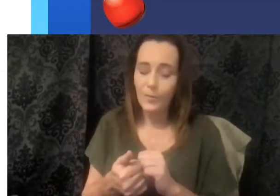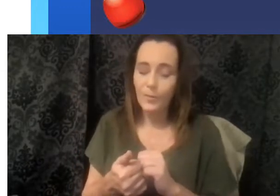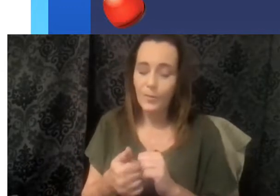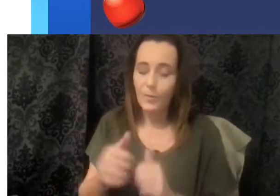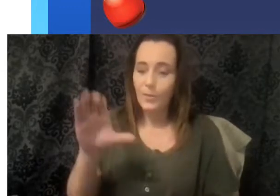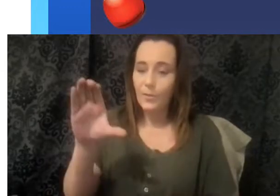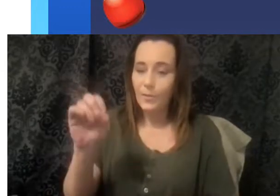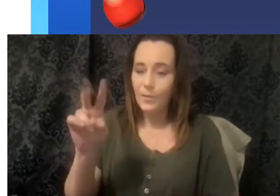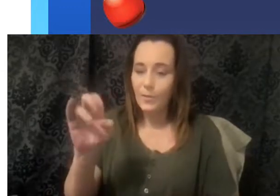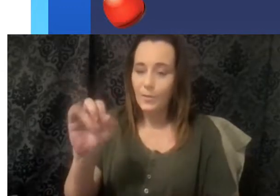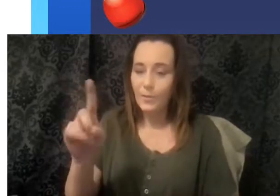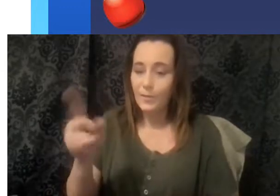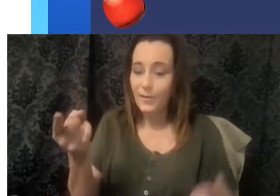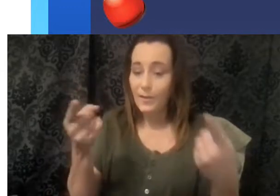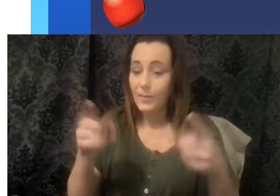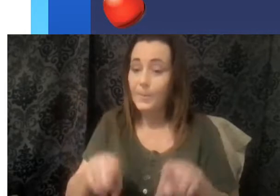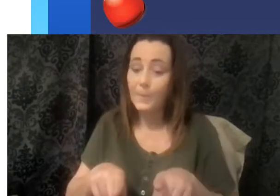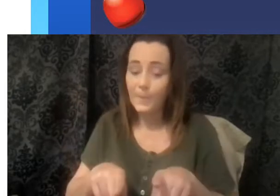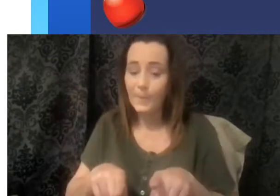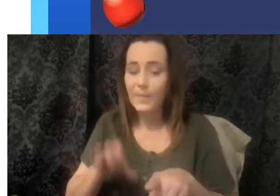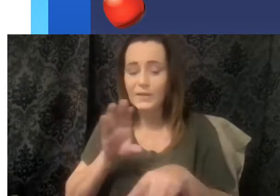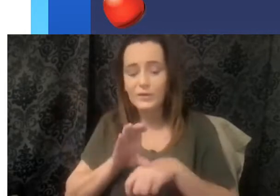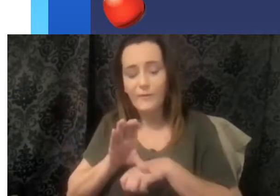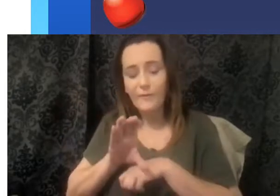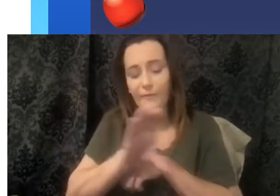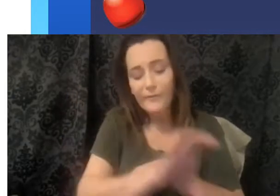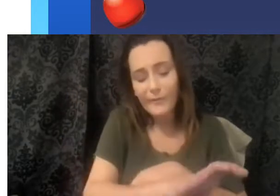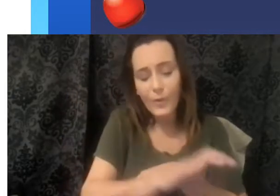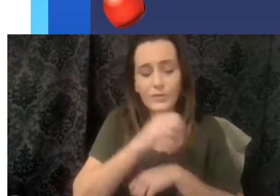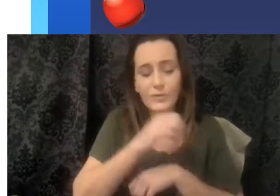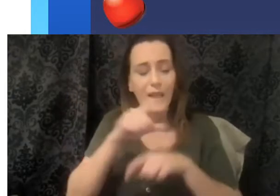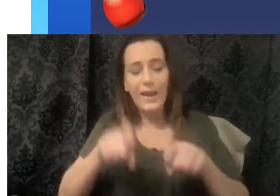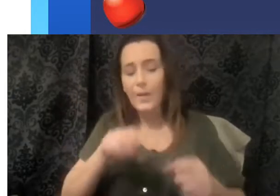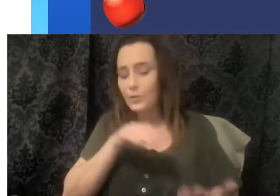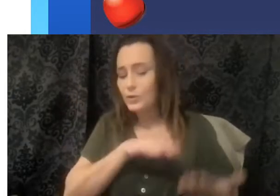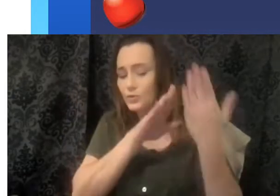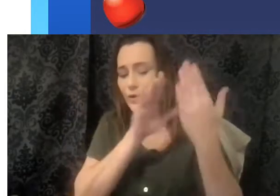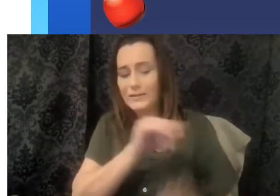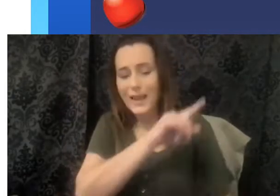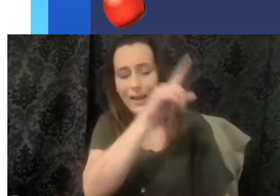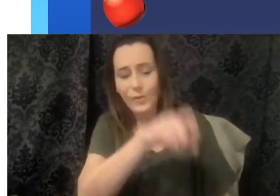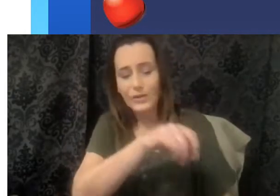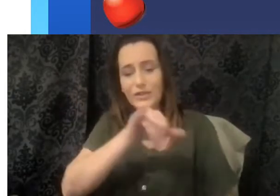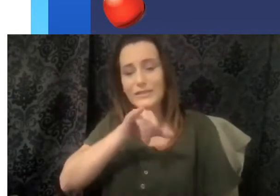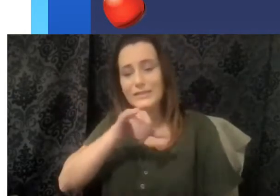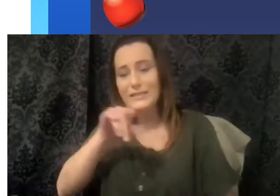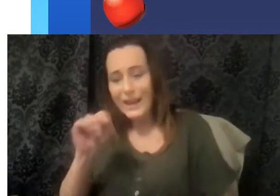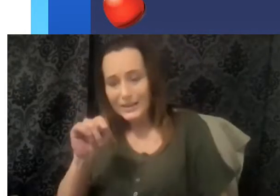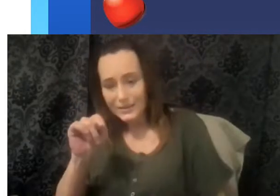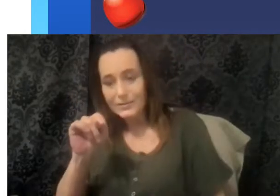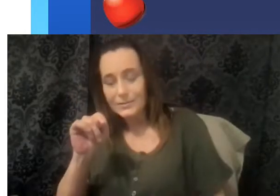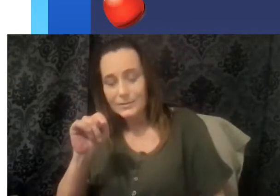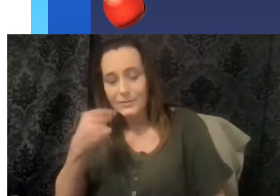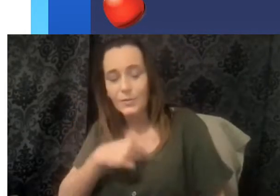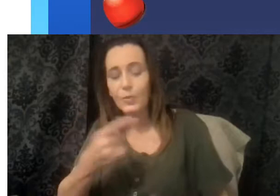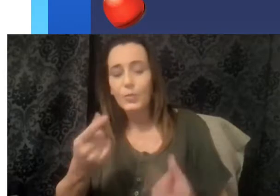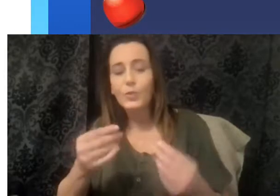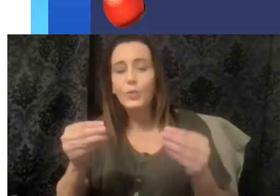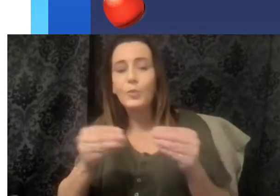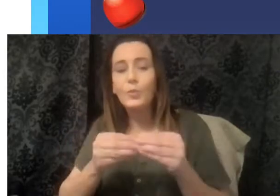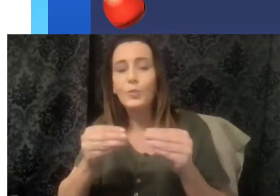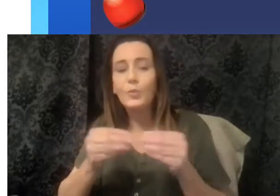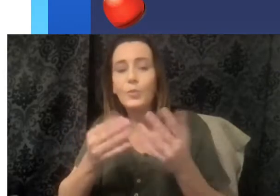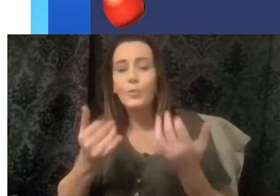COVID came up and things like that, has forced us to not be able to address that question yet. Okay, so therefore we're just doing moratoriums as